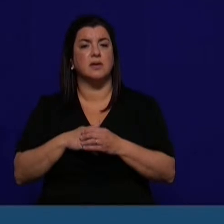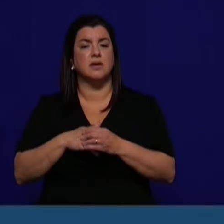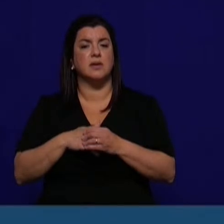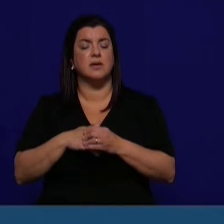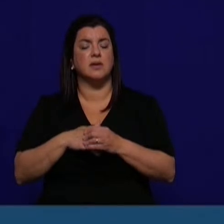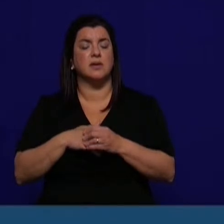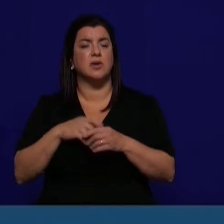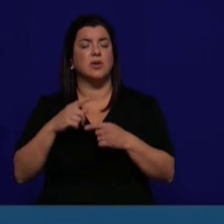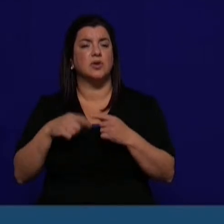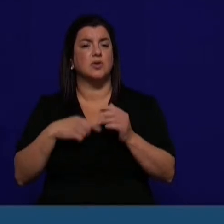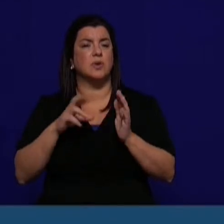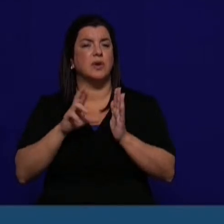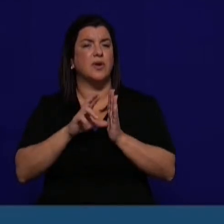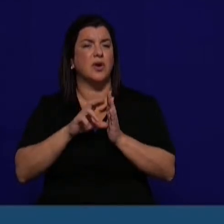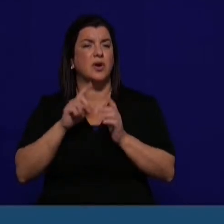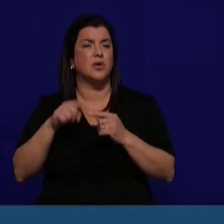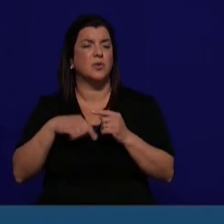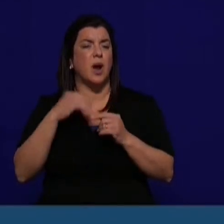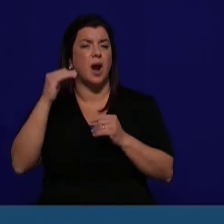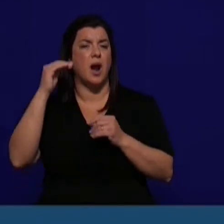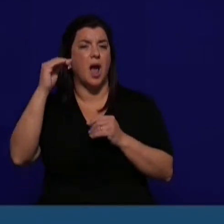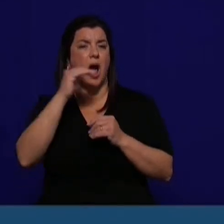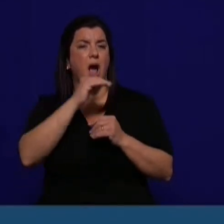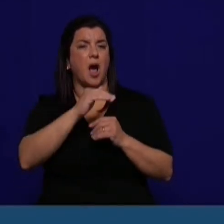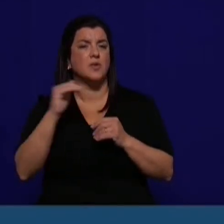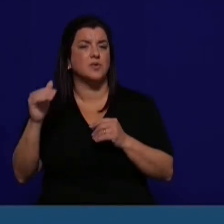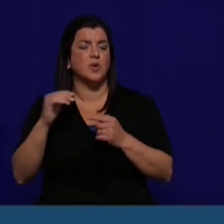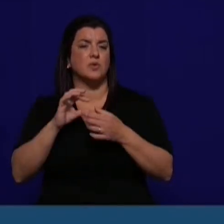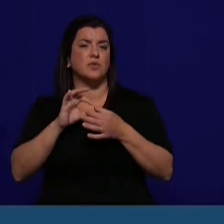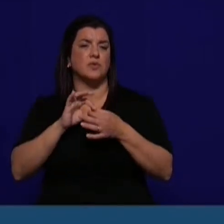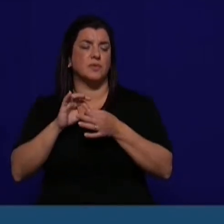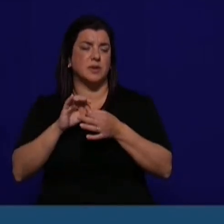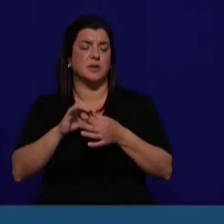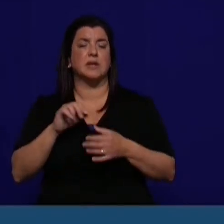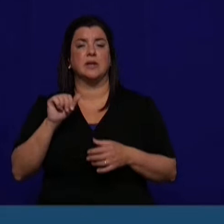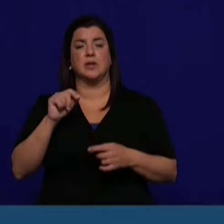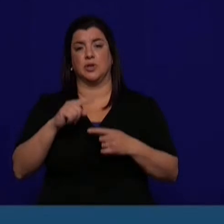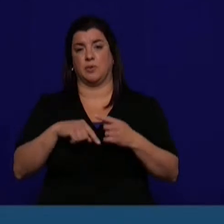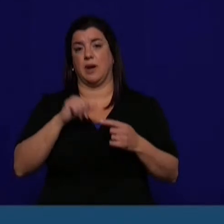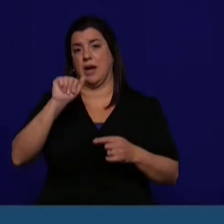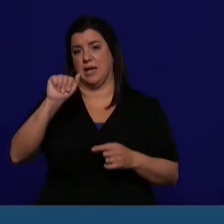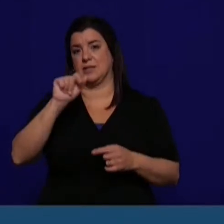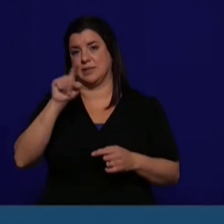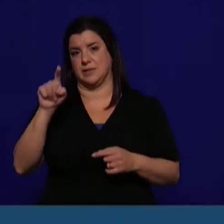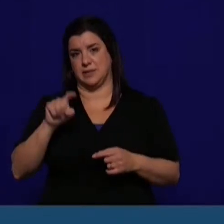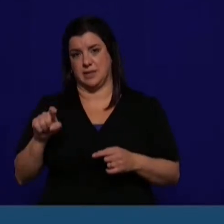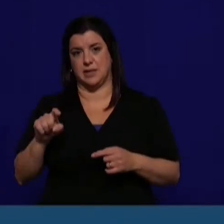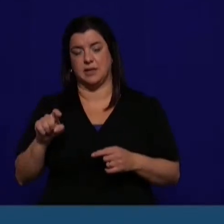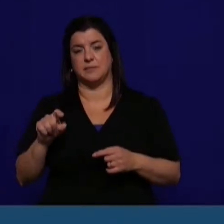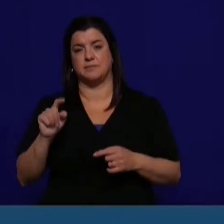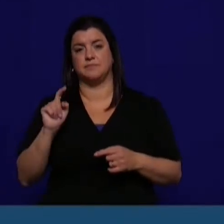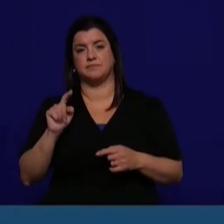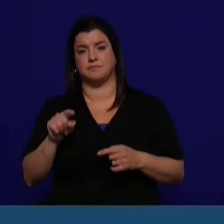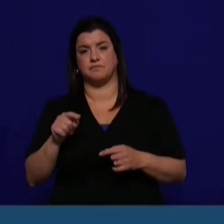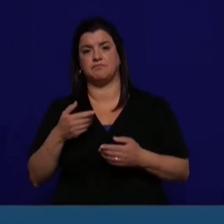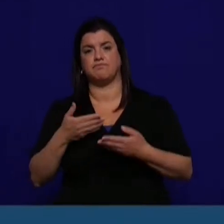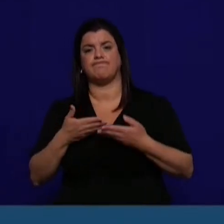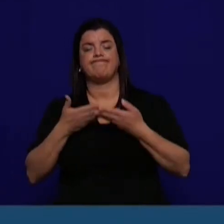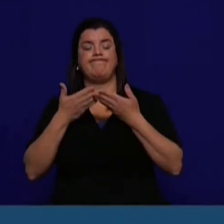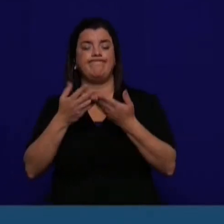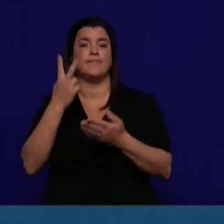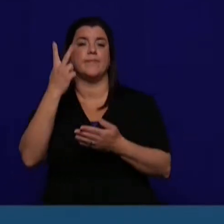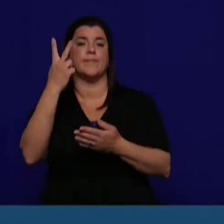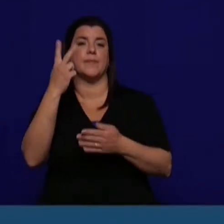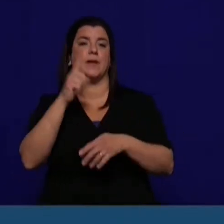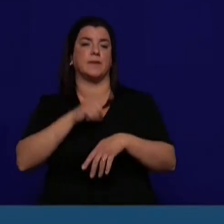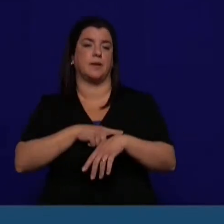you. Fuq l-AstraZeneca, bħalma semmejt tajjeb inti, din kol bħal oħrajn tingħata f'żewġ dożi, u